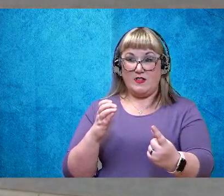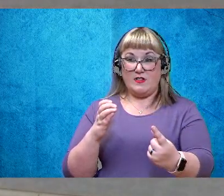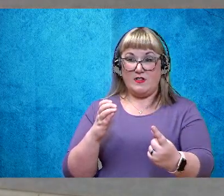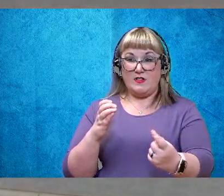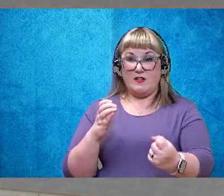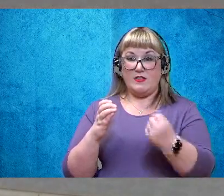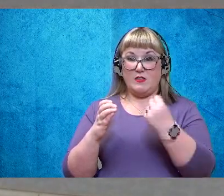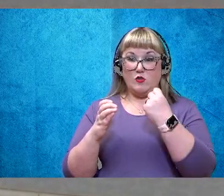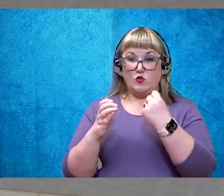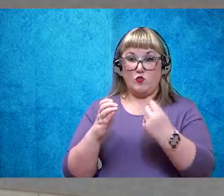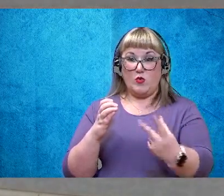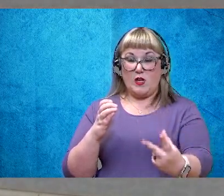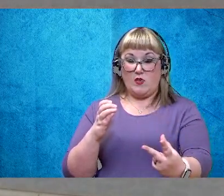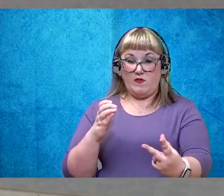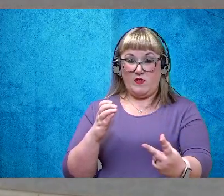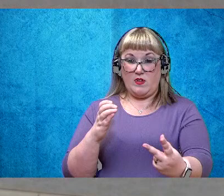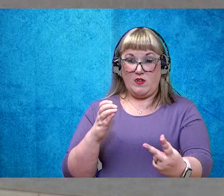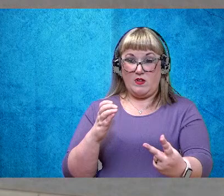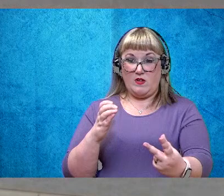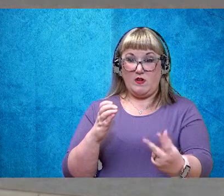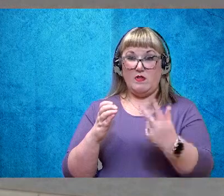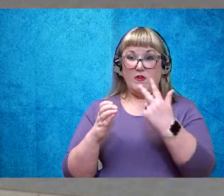11, 12,